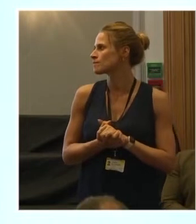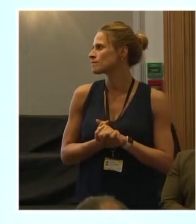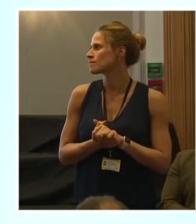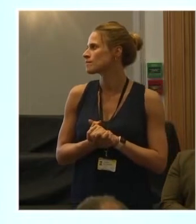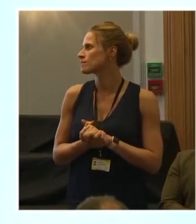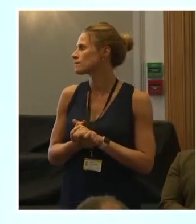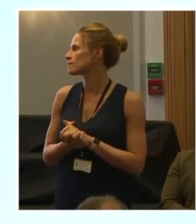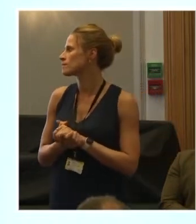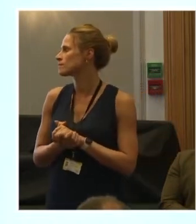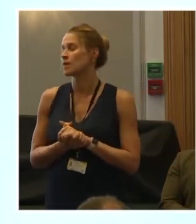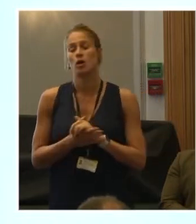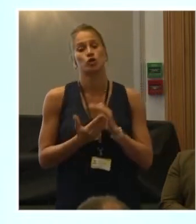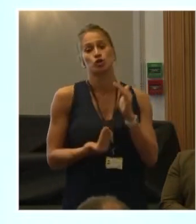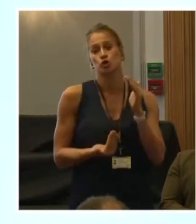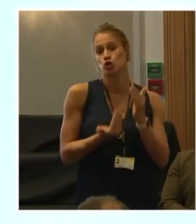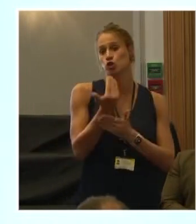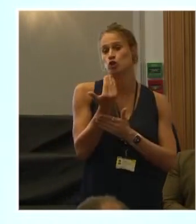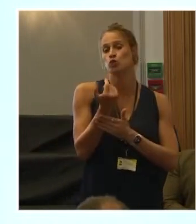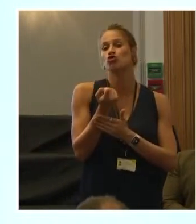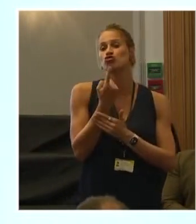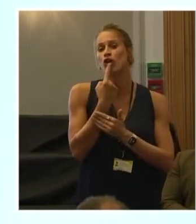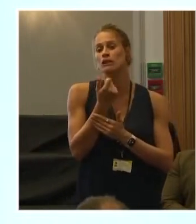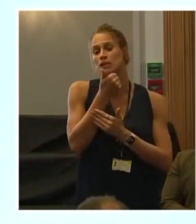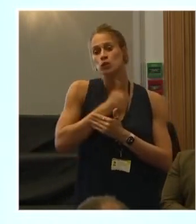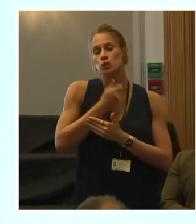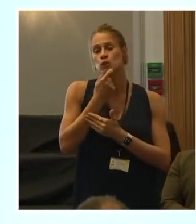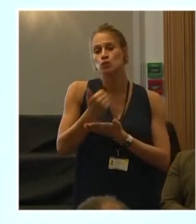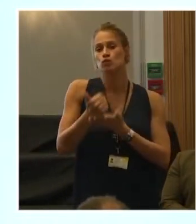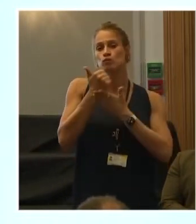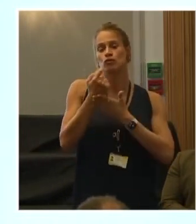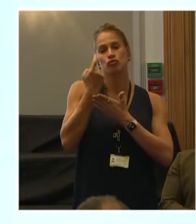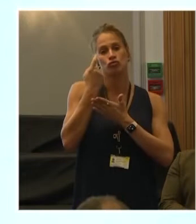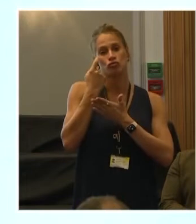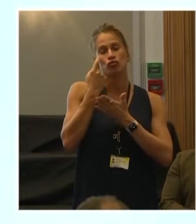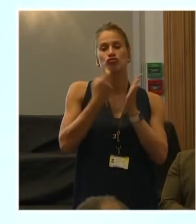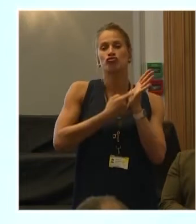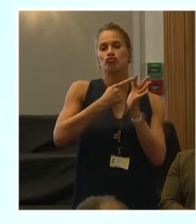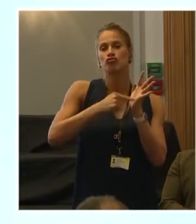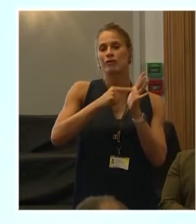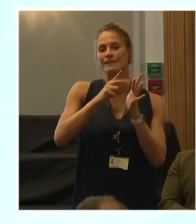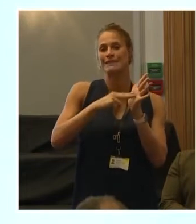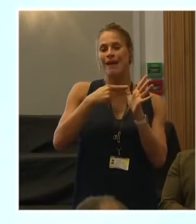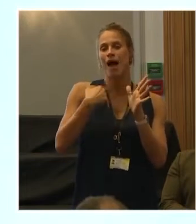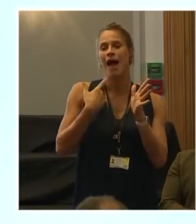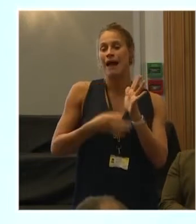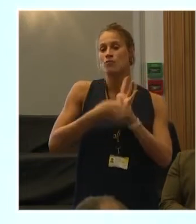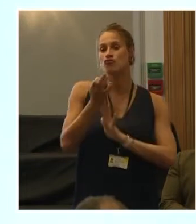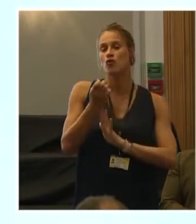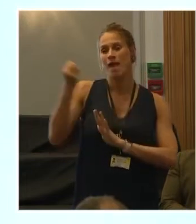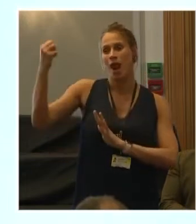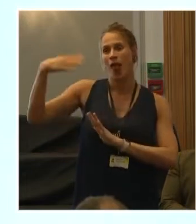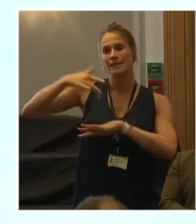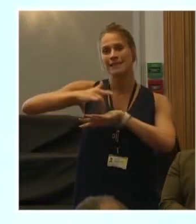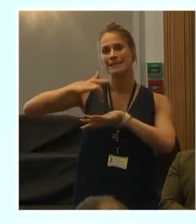small molecule drugs being employed to clear toxins from the retina and even confer light sensing abilities to unaffected